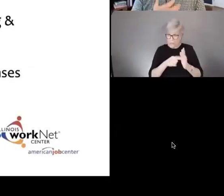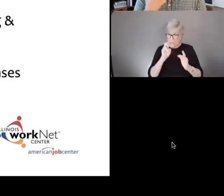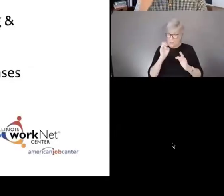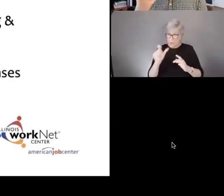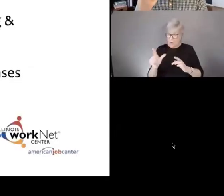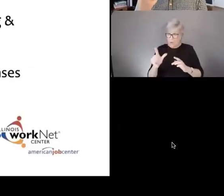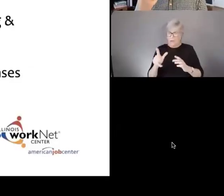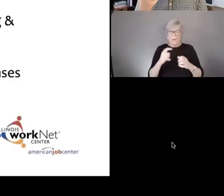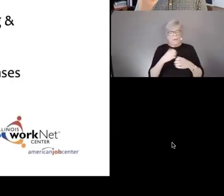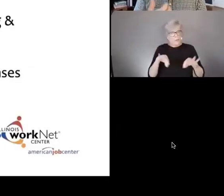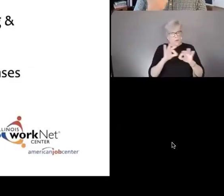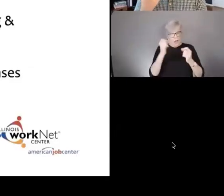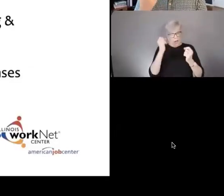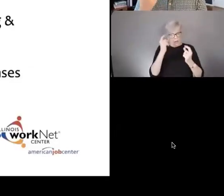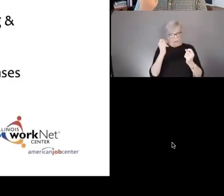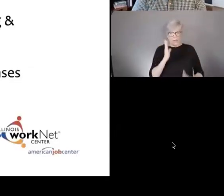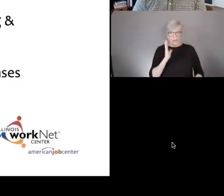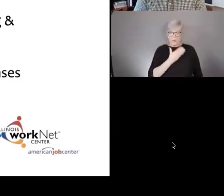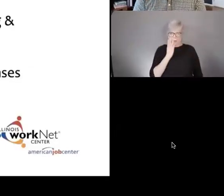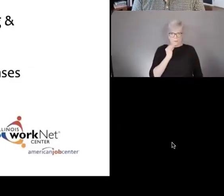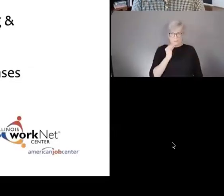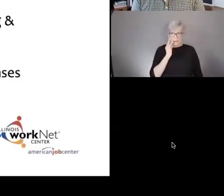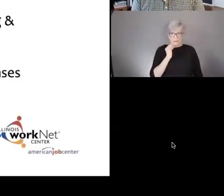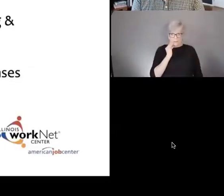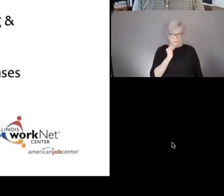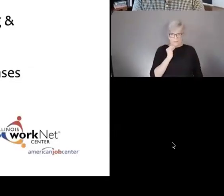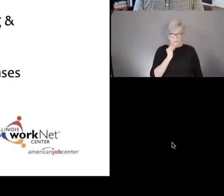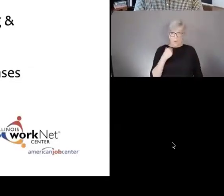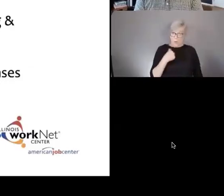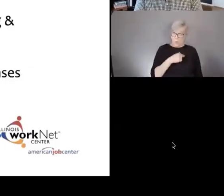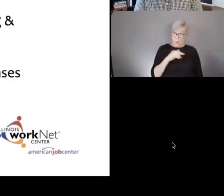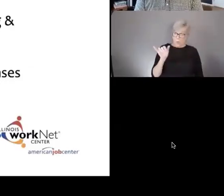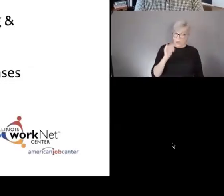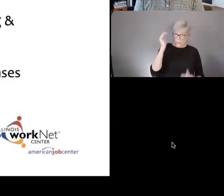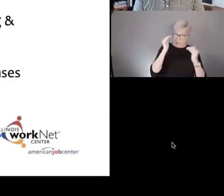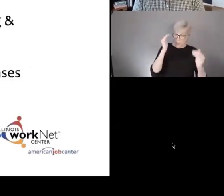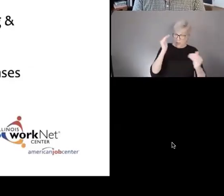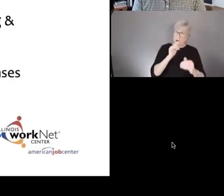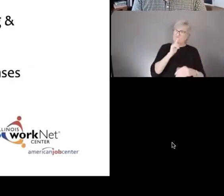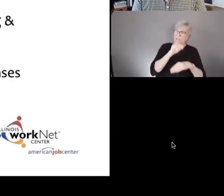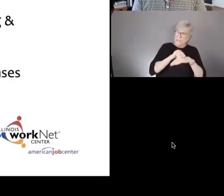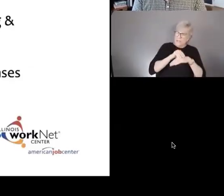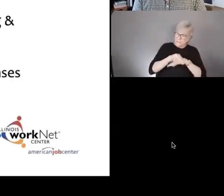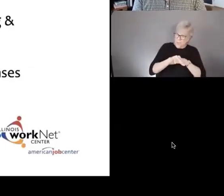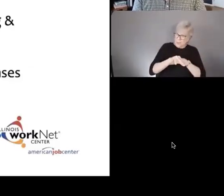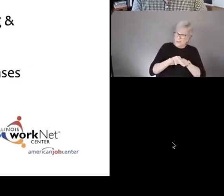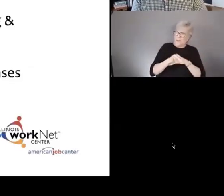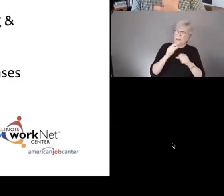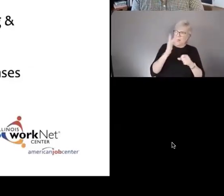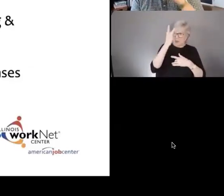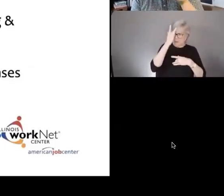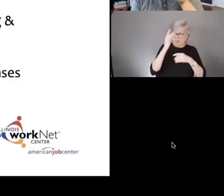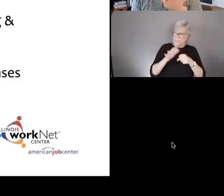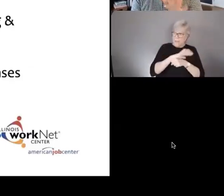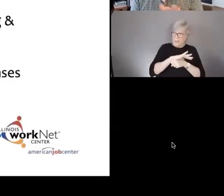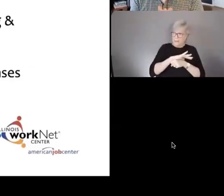experience. We can acknowledge that we as adults are definitely impacted by the pandemic. And as soon